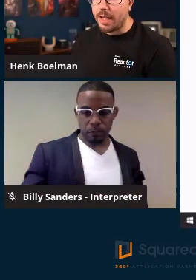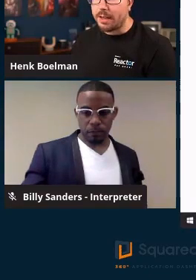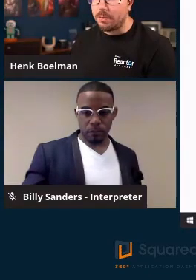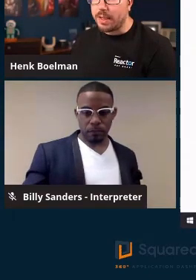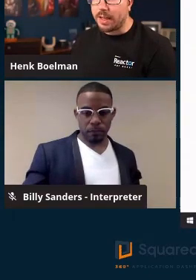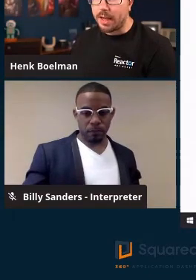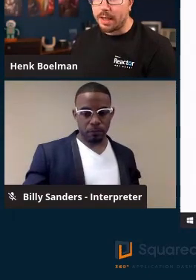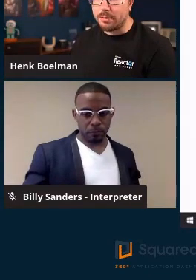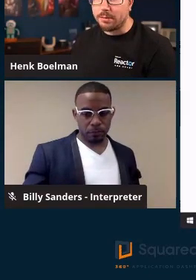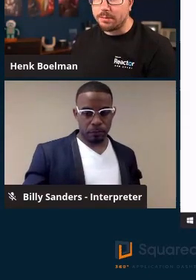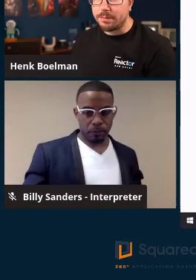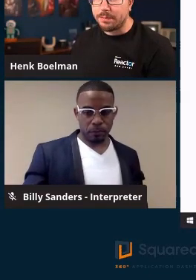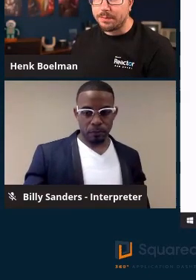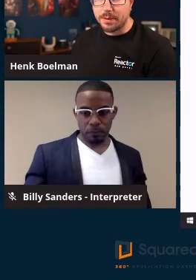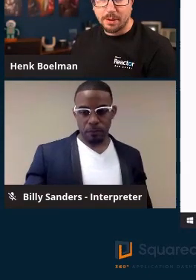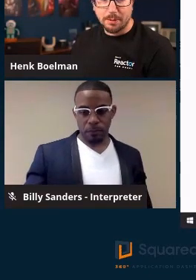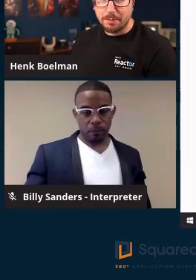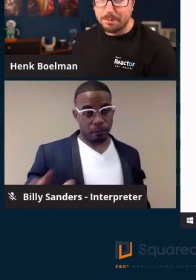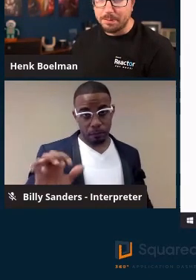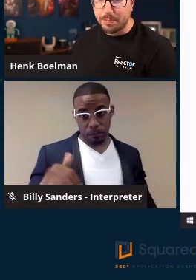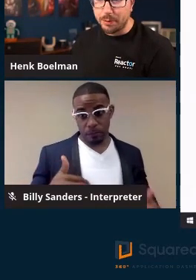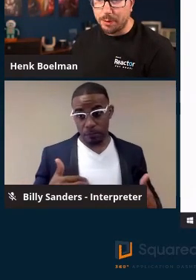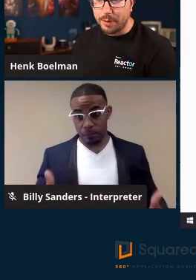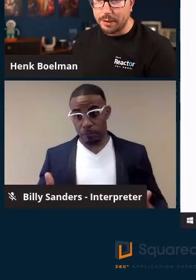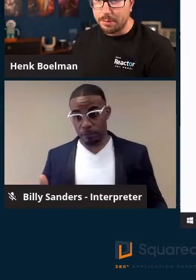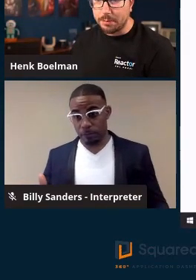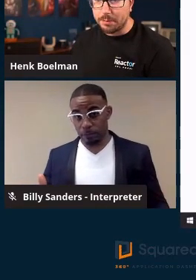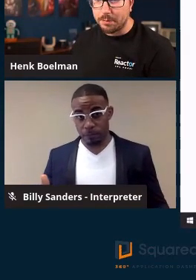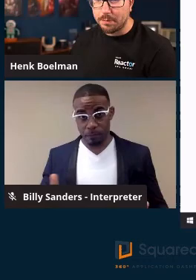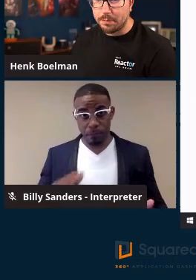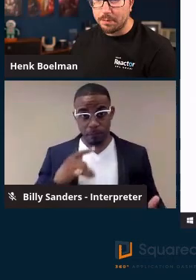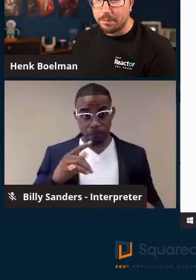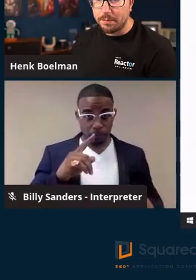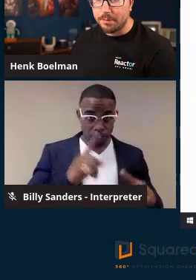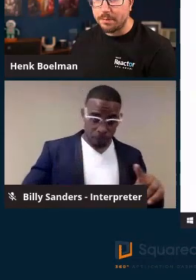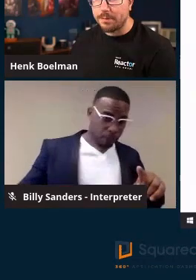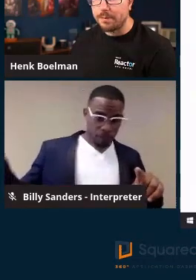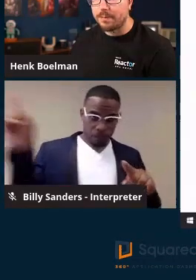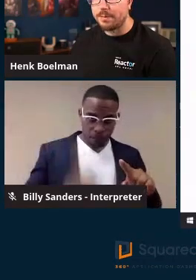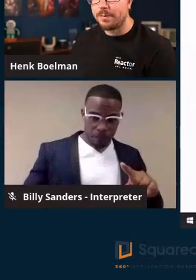And then we can pull the wheel.